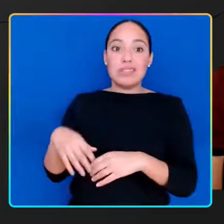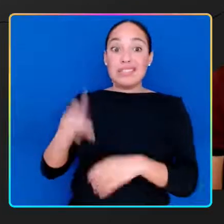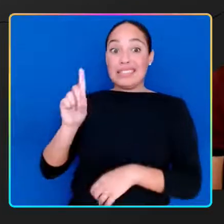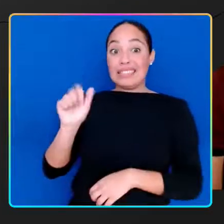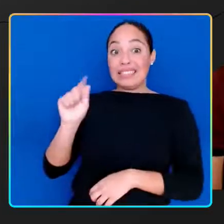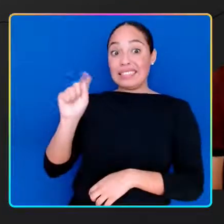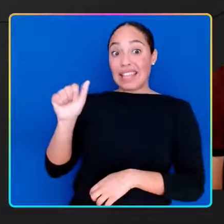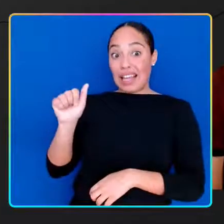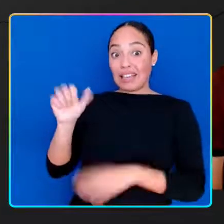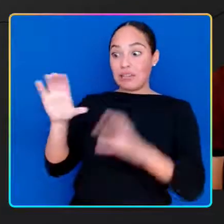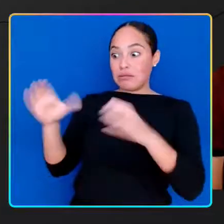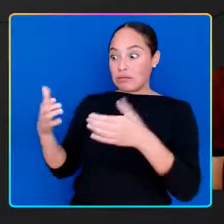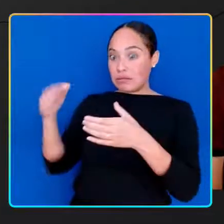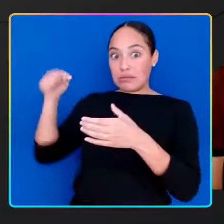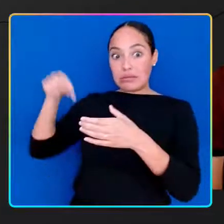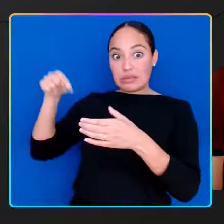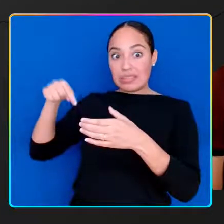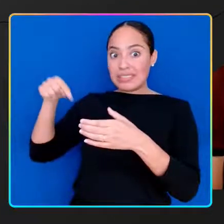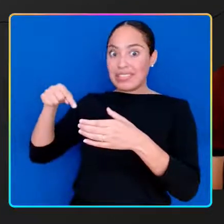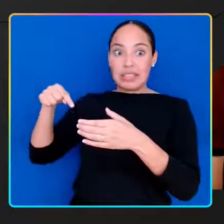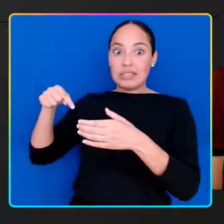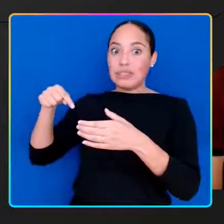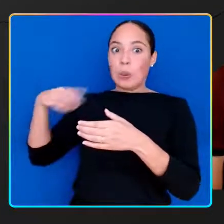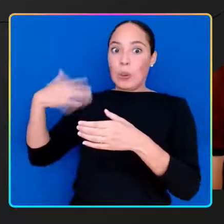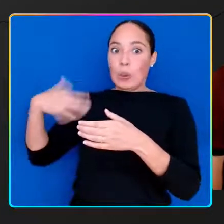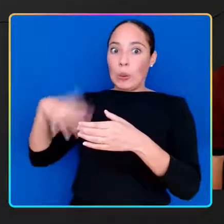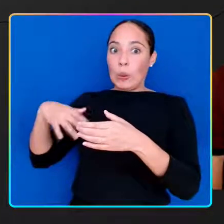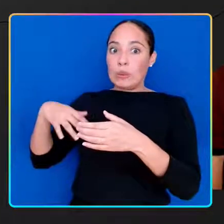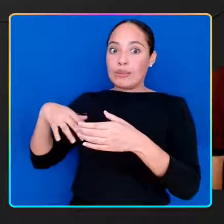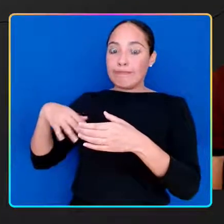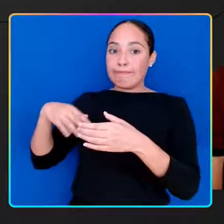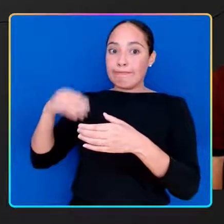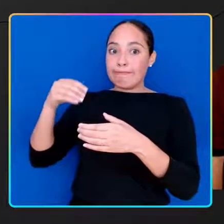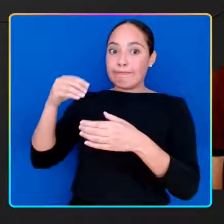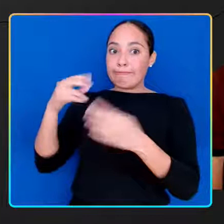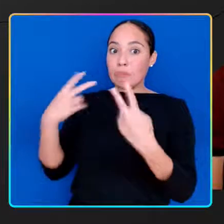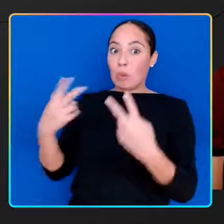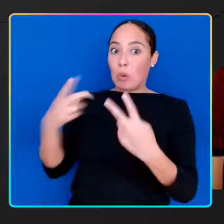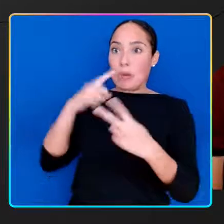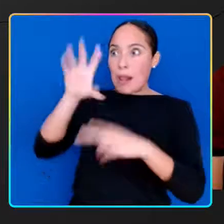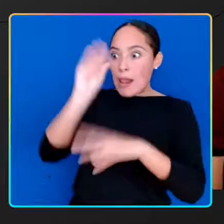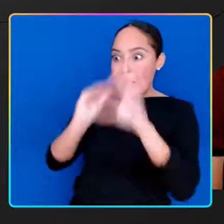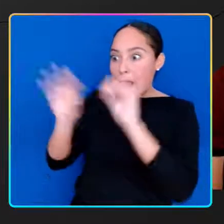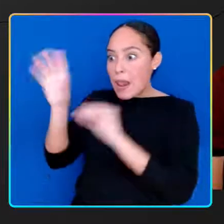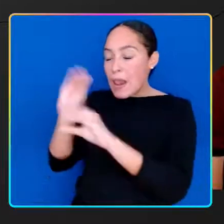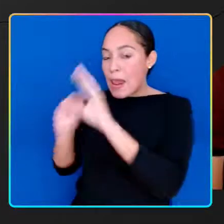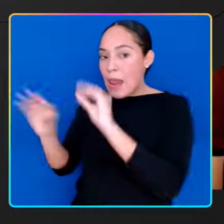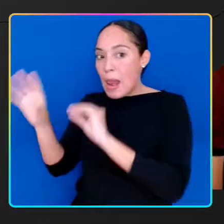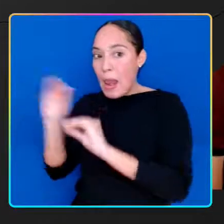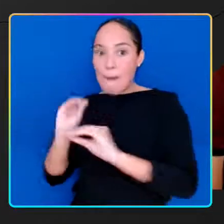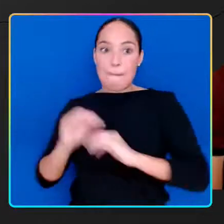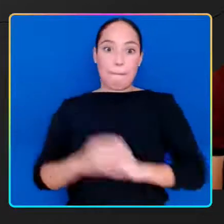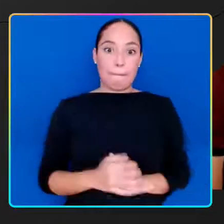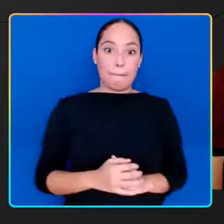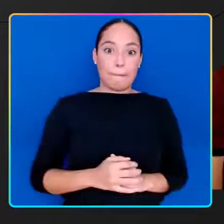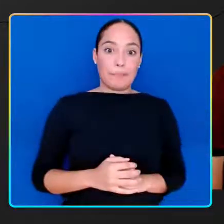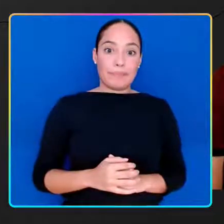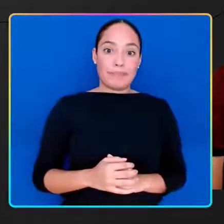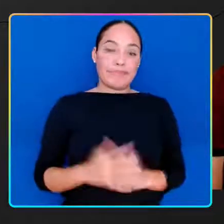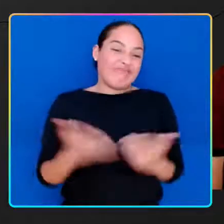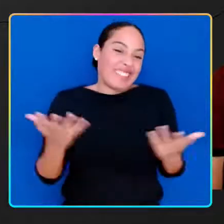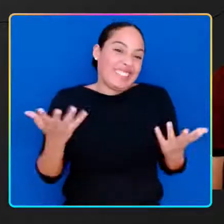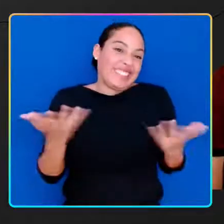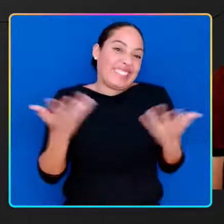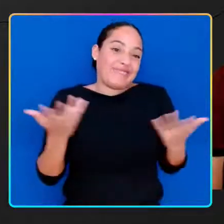of images, a lot of videos. So we figured out how to manage it efficiently. Yeah, that's